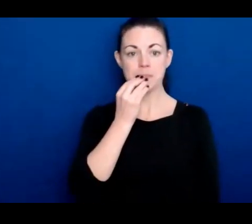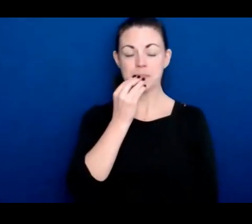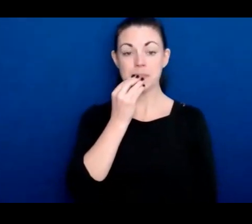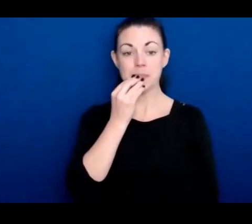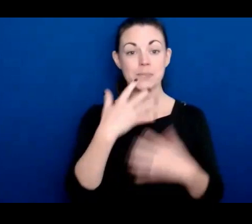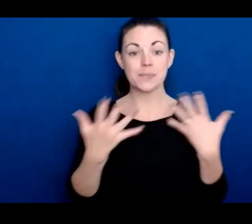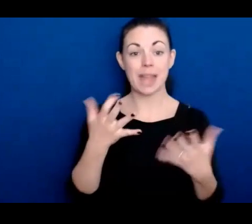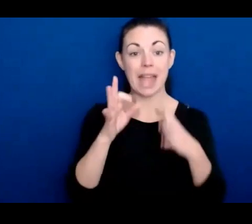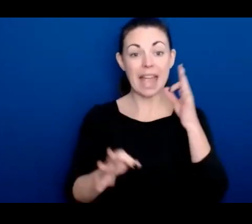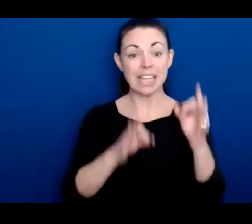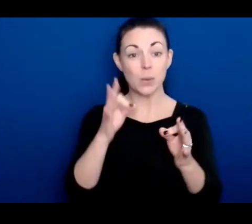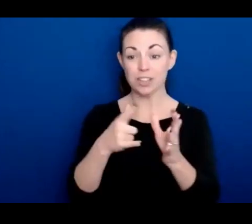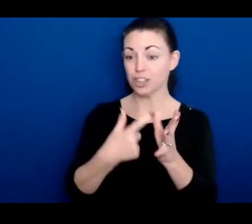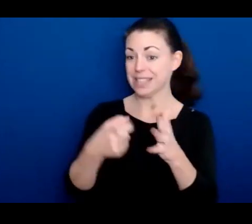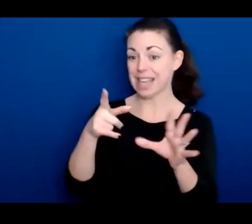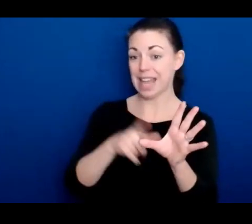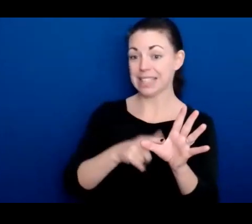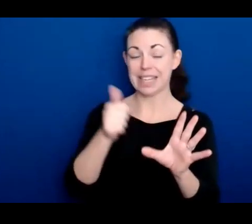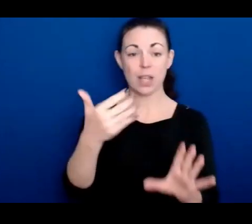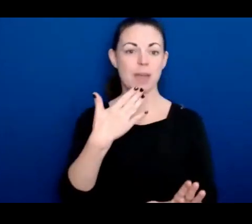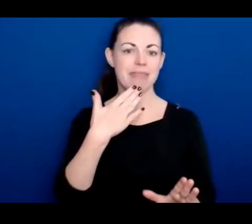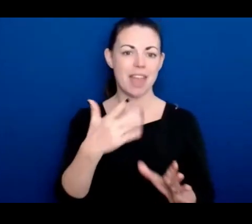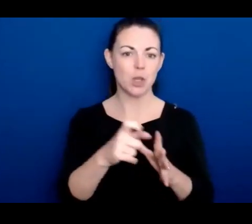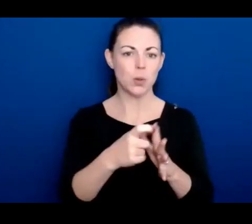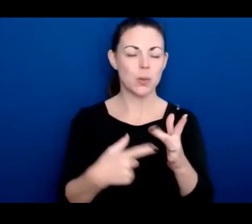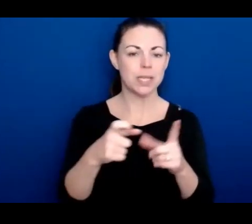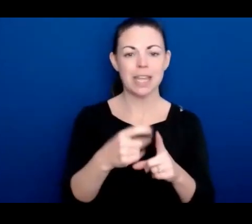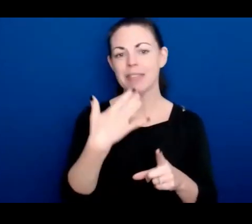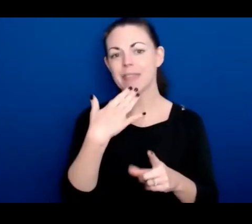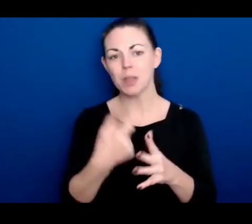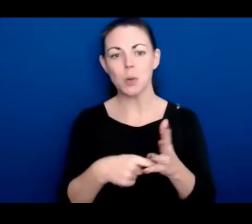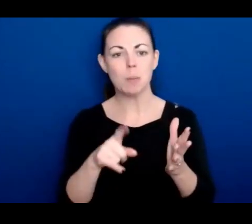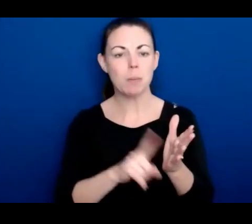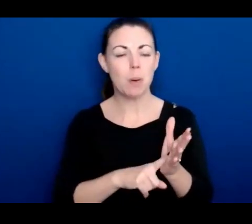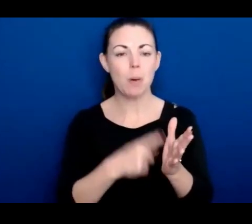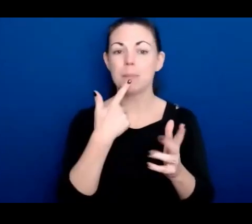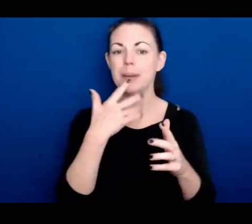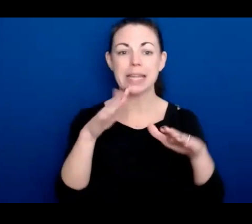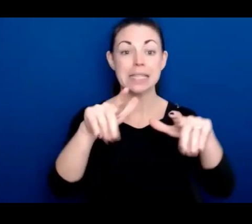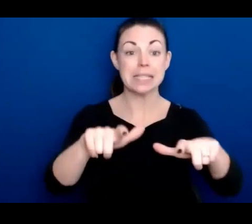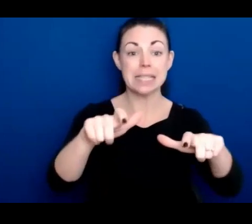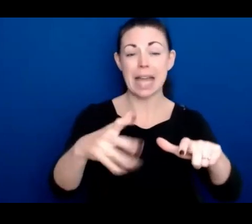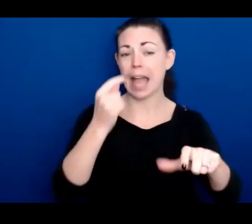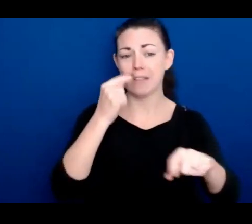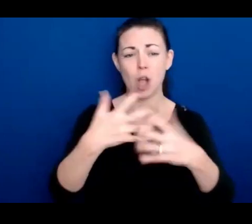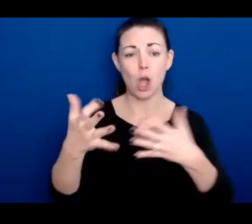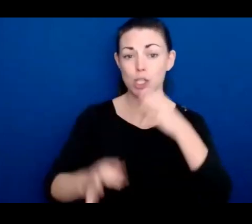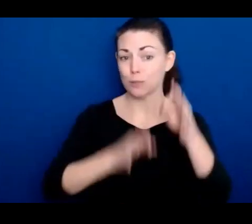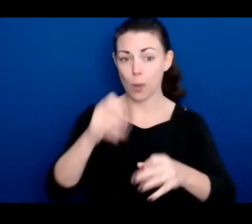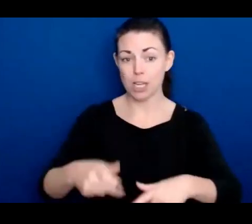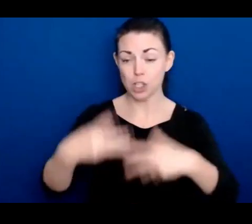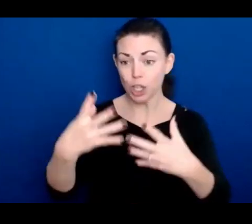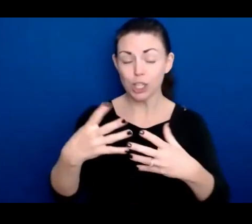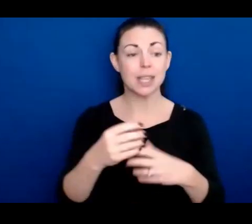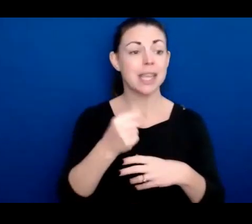Andy. Yeah, thanks, David. I'm Paul. That's brilliant. Yeah, don't go anywhere. There's plenty of questions that have come in. As Dave mentioned, there's a few that came